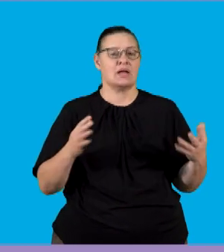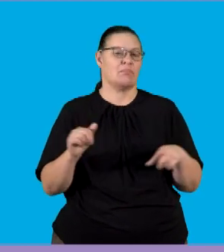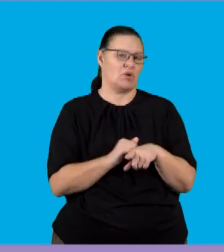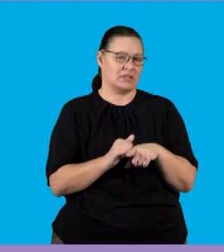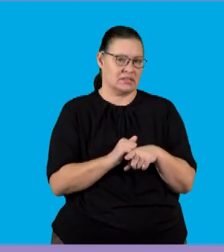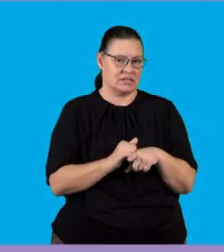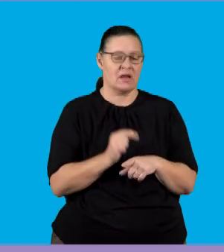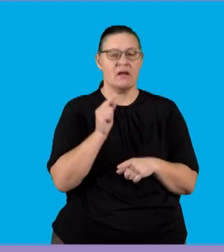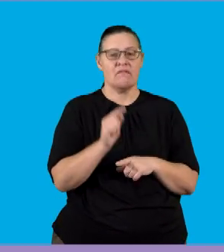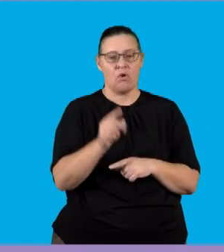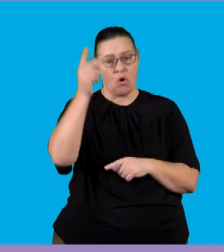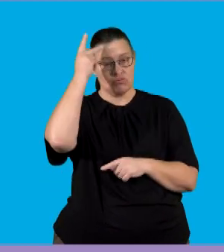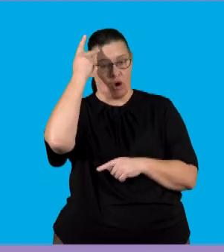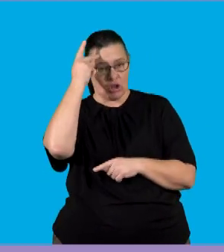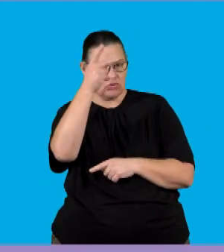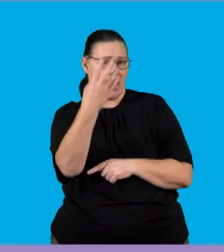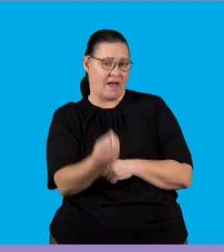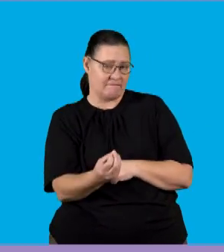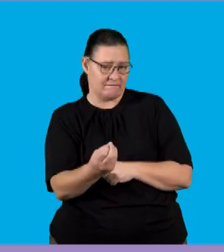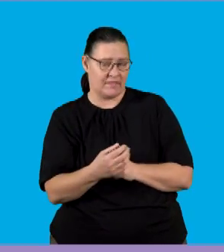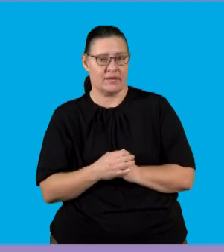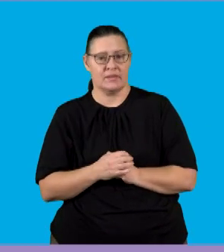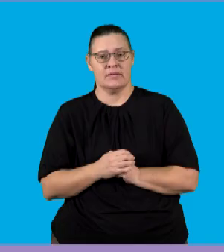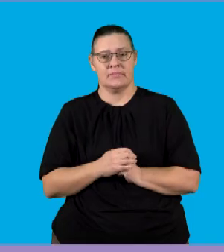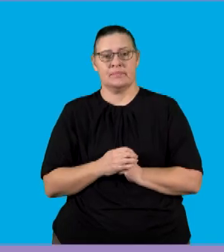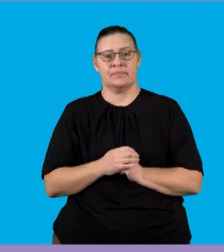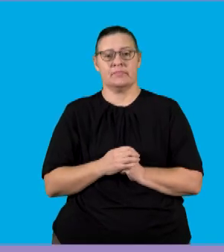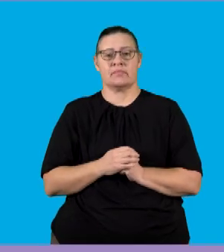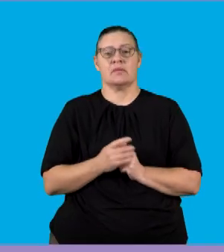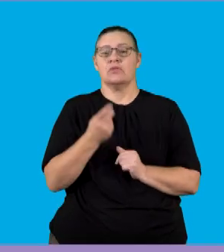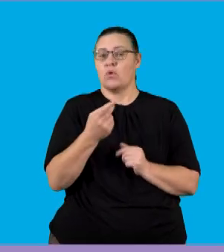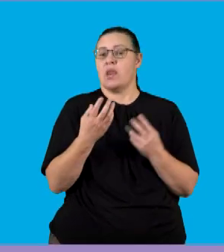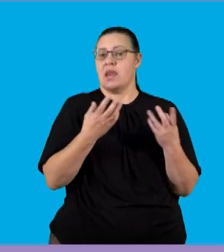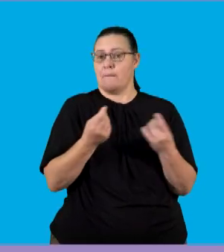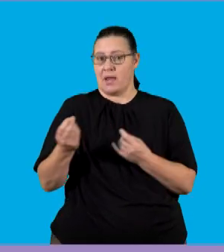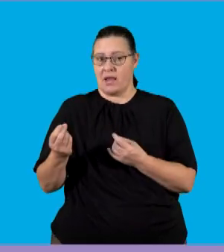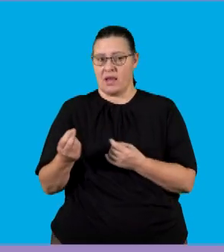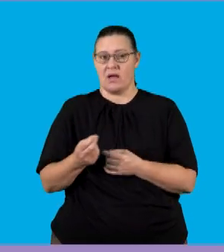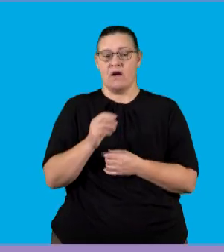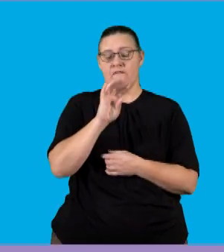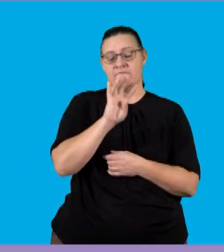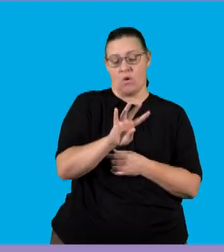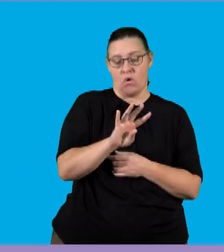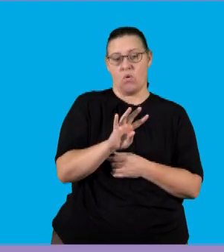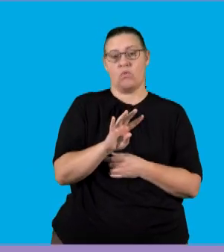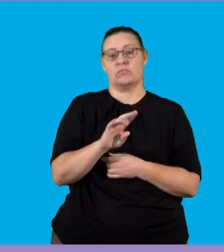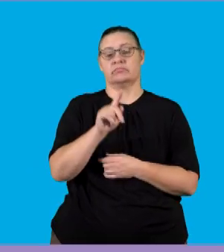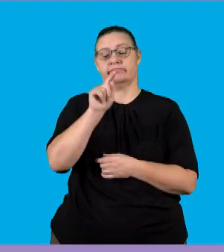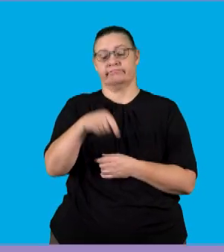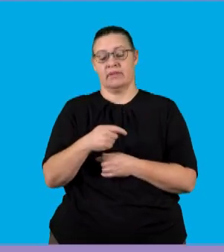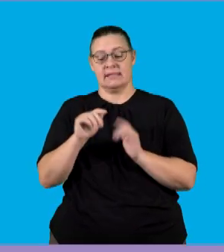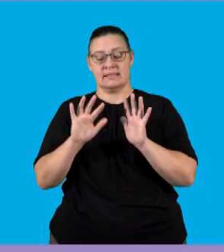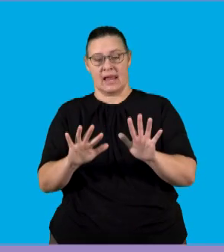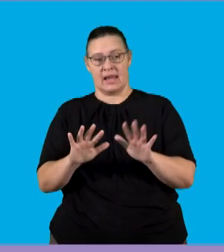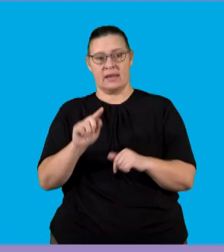some practice for this knowledge that we are supposed to know already. Given the following number pattern, so we are given a 4,